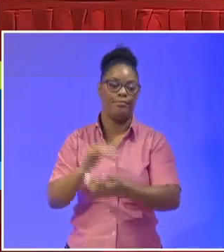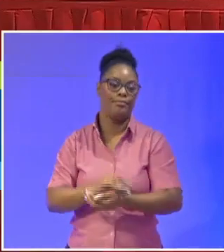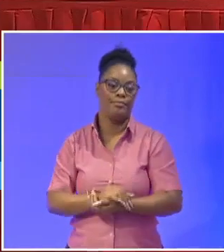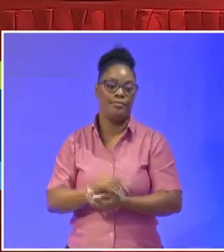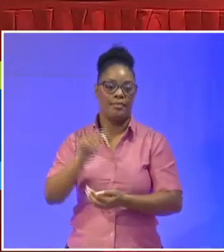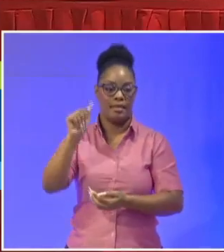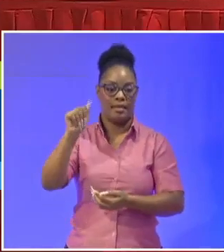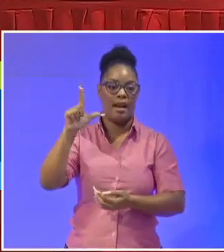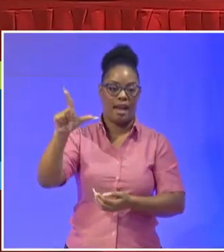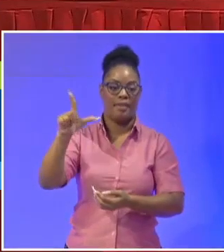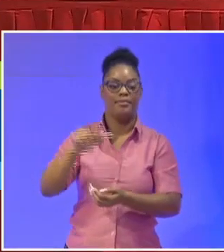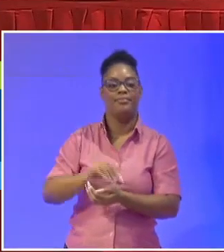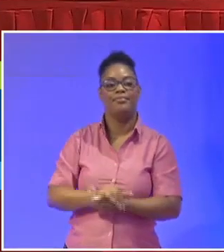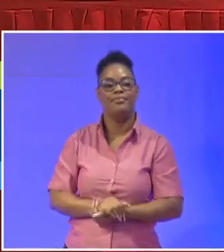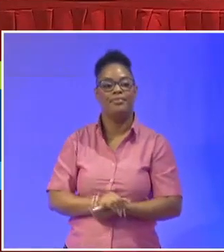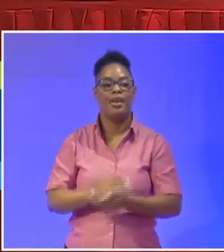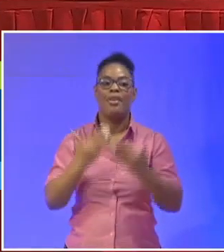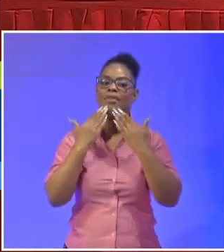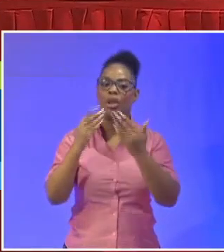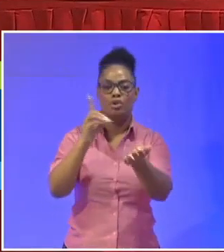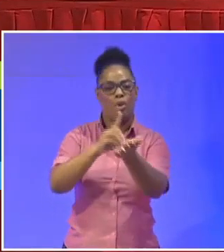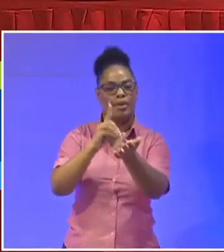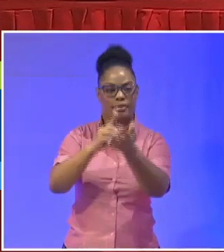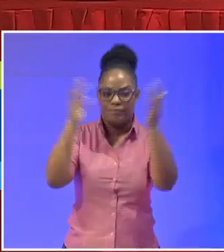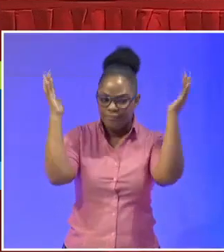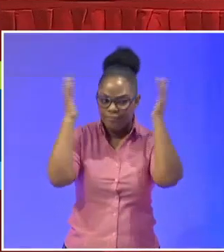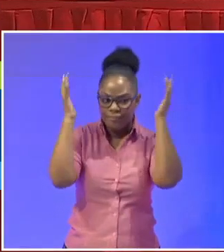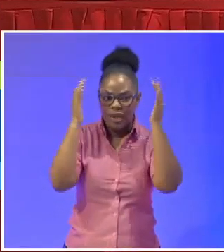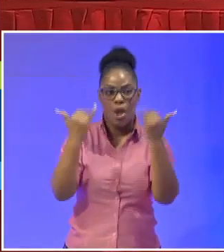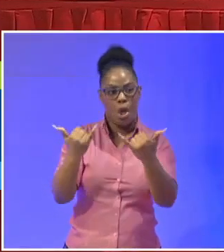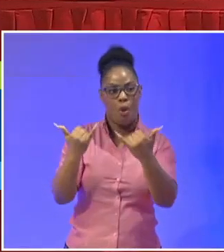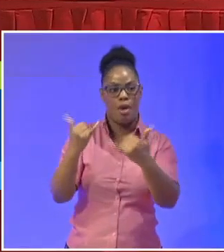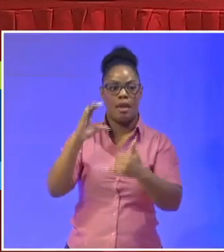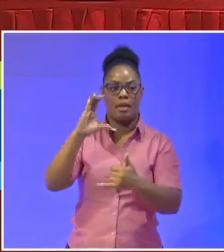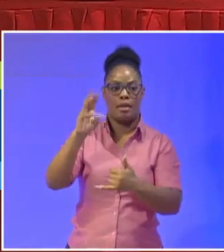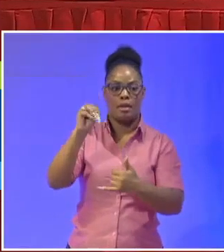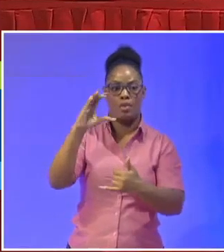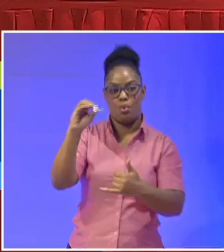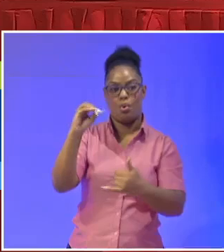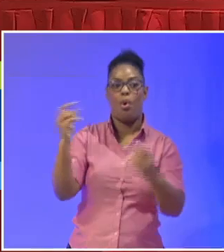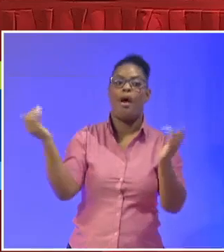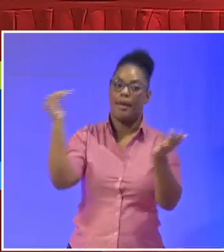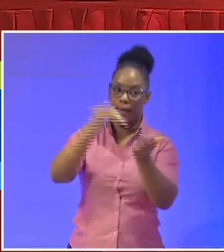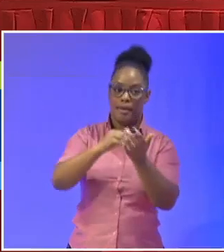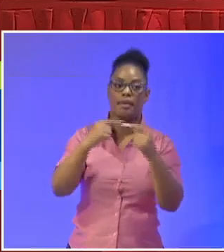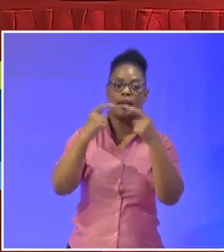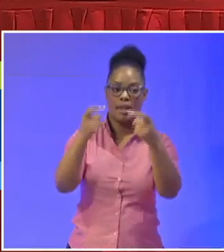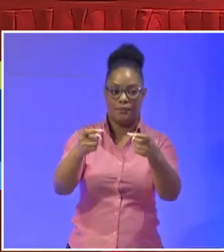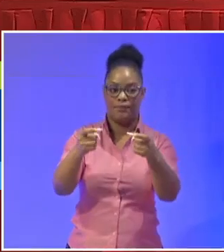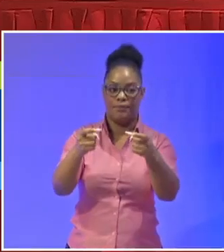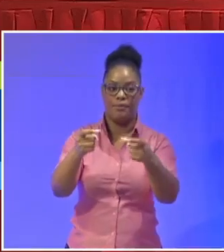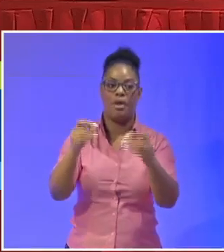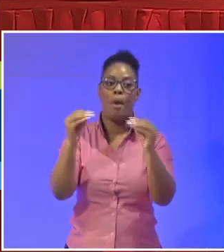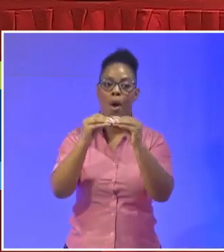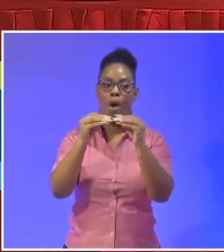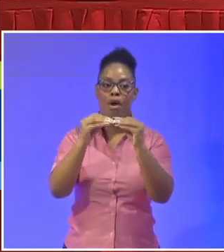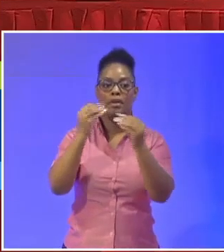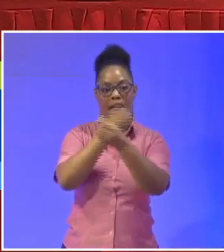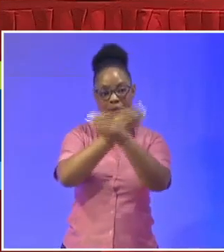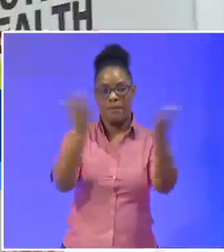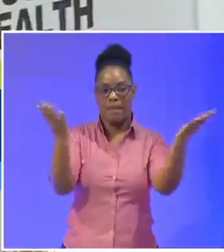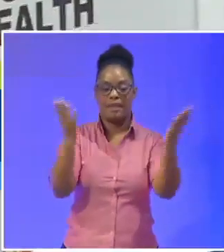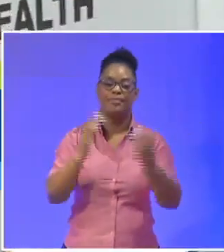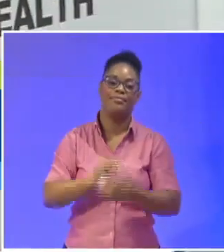very much, Dr. Hinds. And now we go back to the CMO, who will provide us with some additional statistics on the parallel healthcare